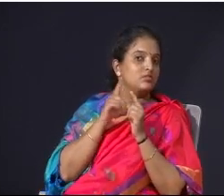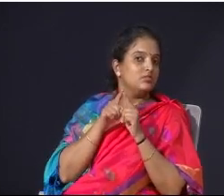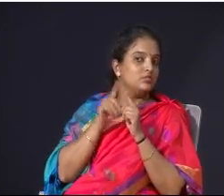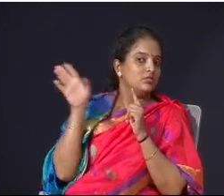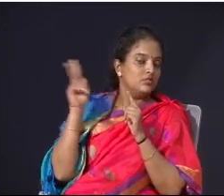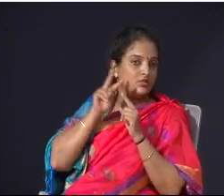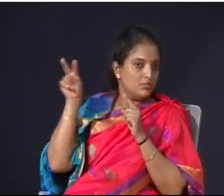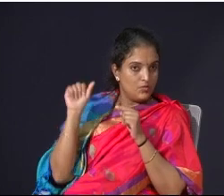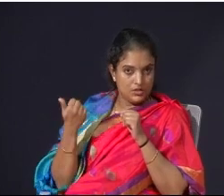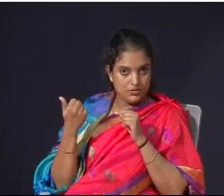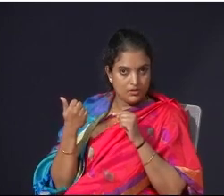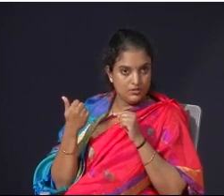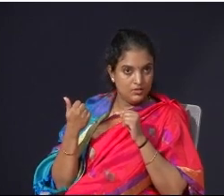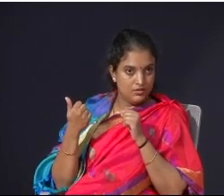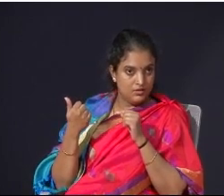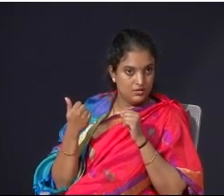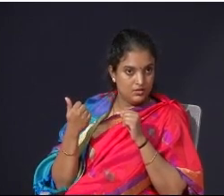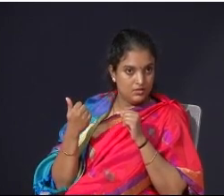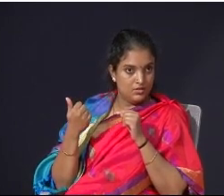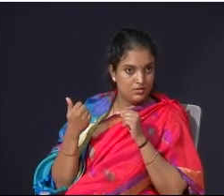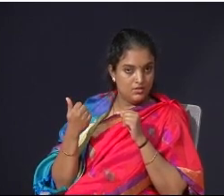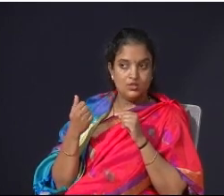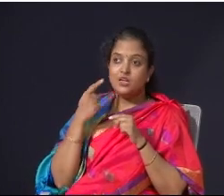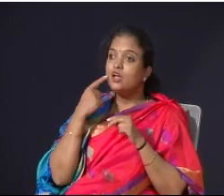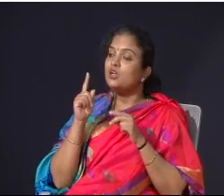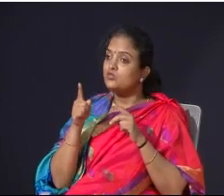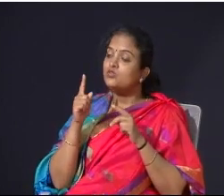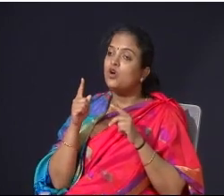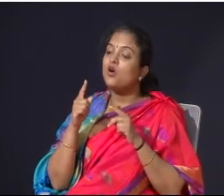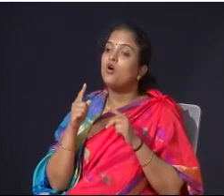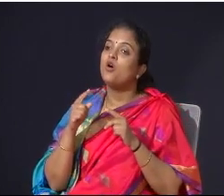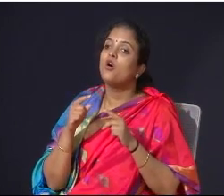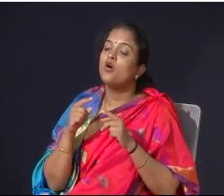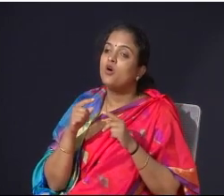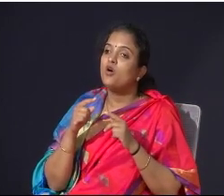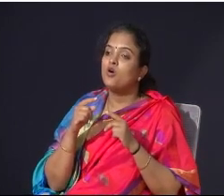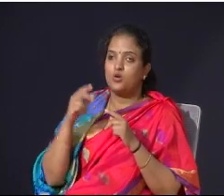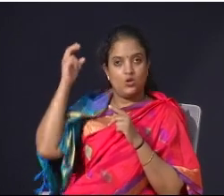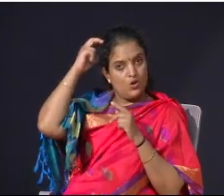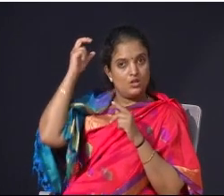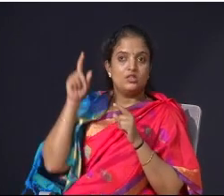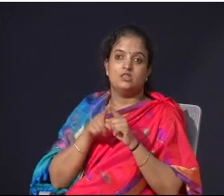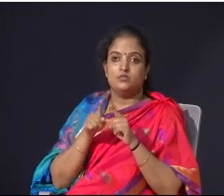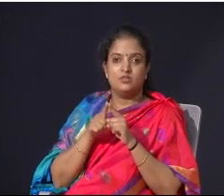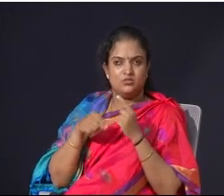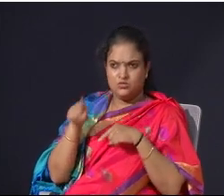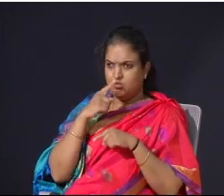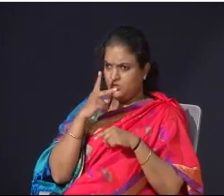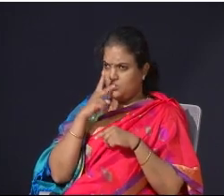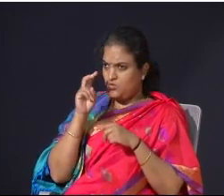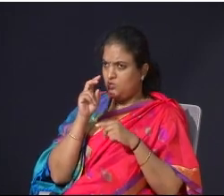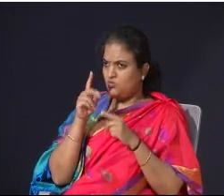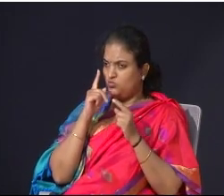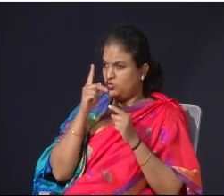side? Right? So motor functions also affect vision. Cognition. Do you all know vision is a